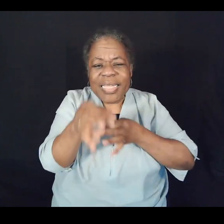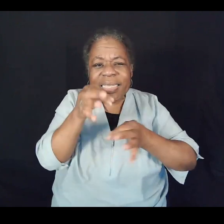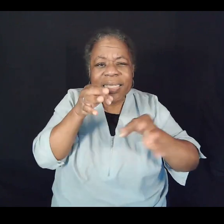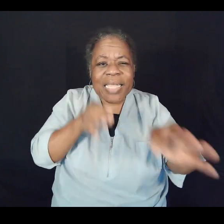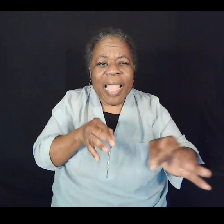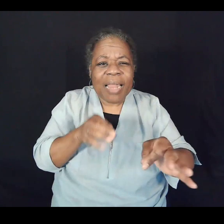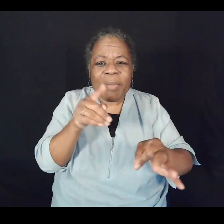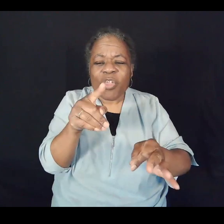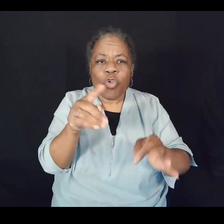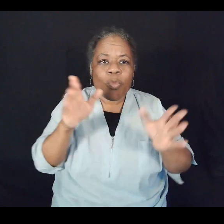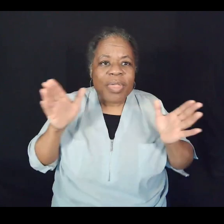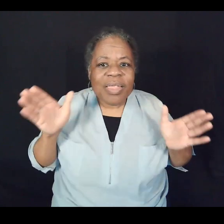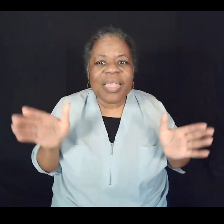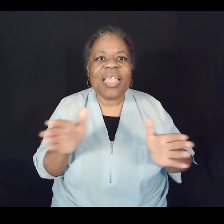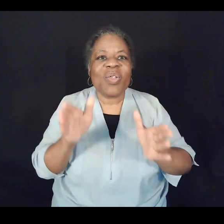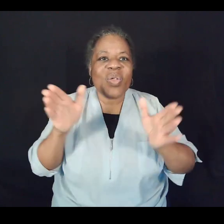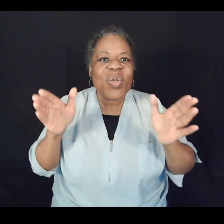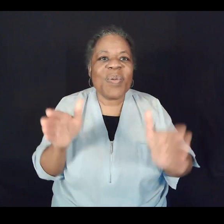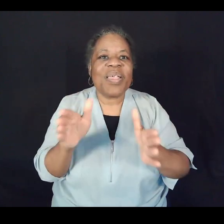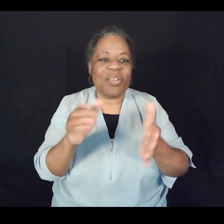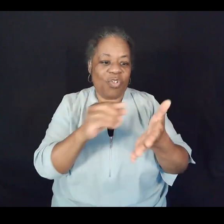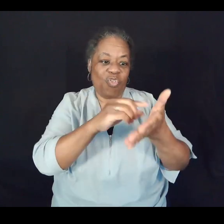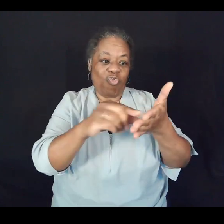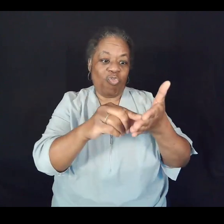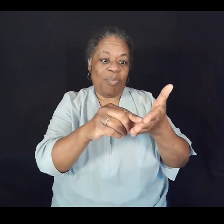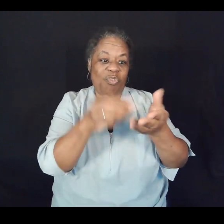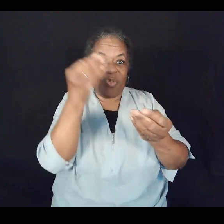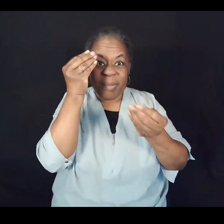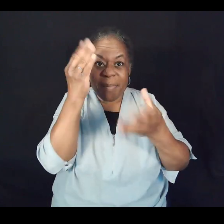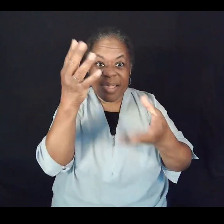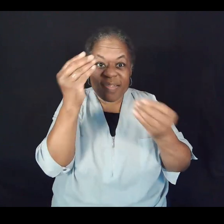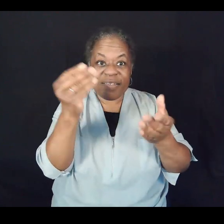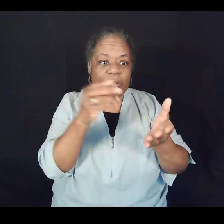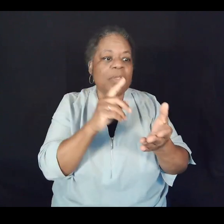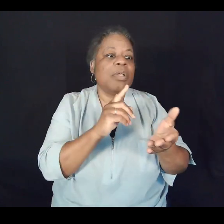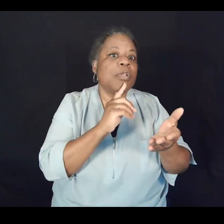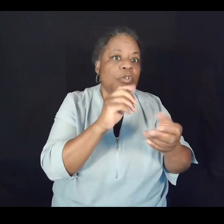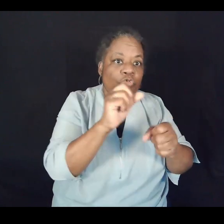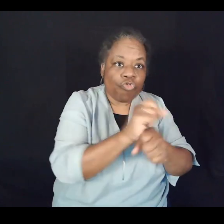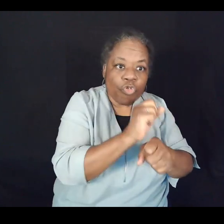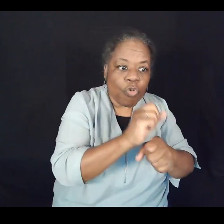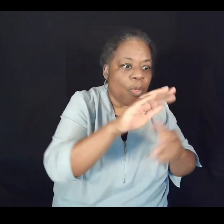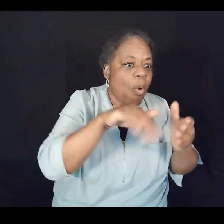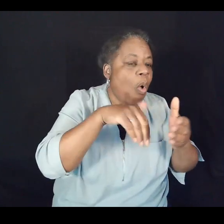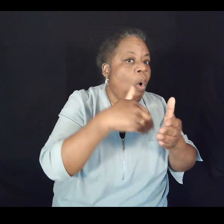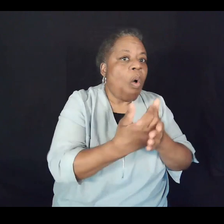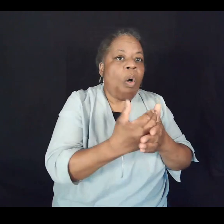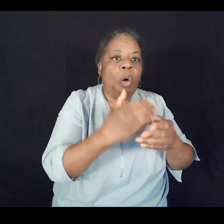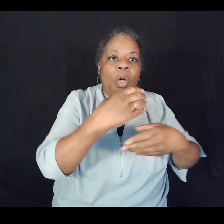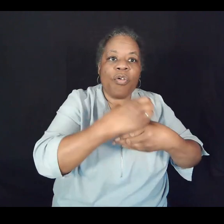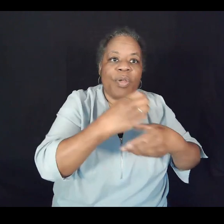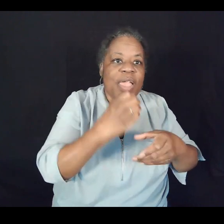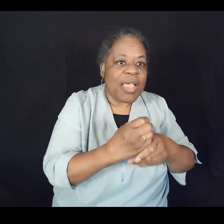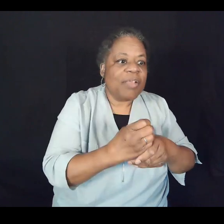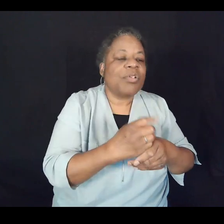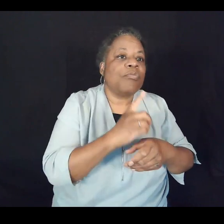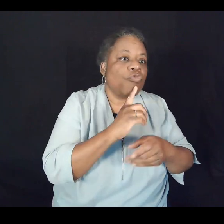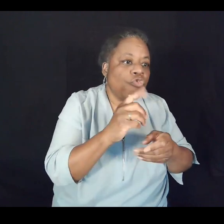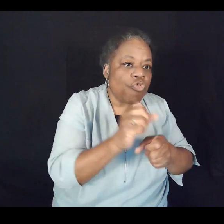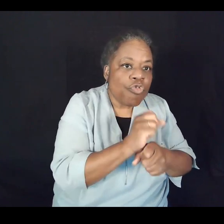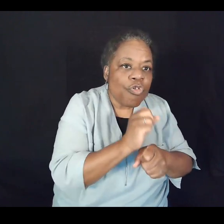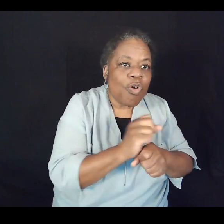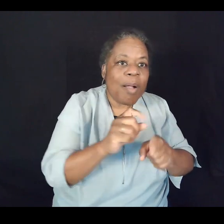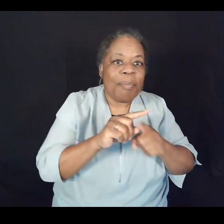by the message throughout Scripture that yes, this truth is cosmic, all of creation, but it's also incredibly